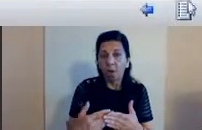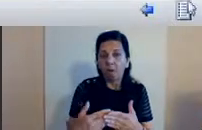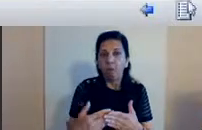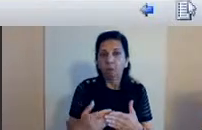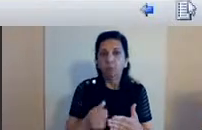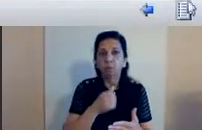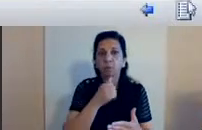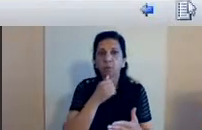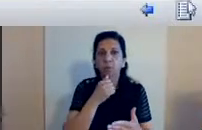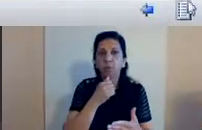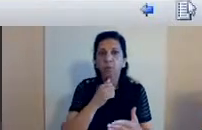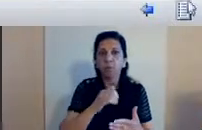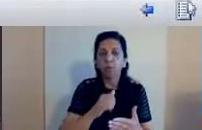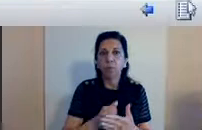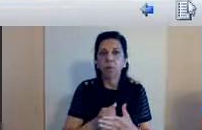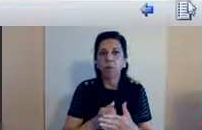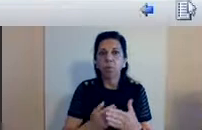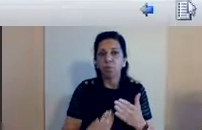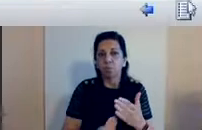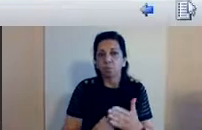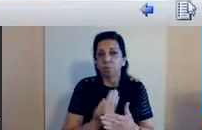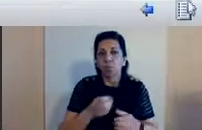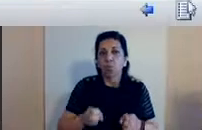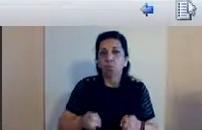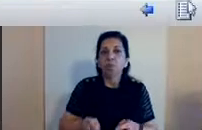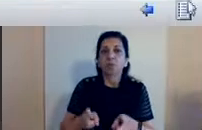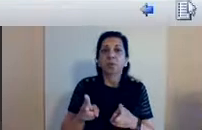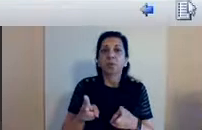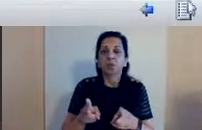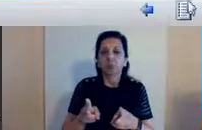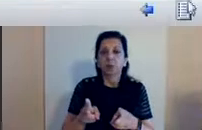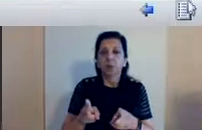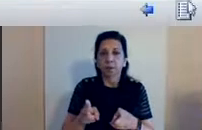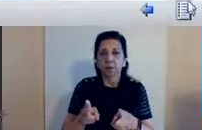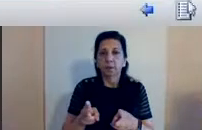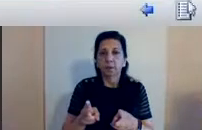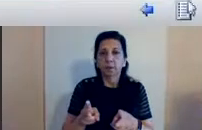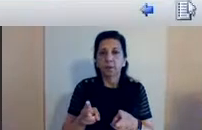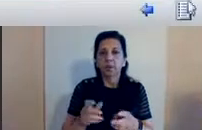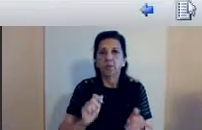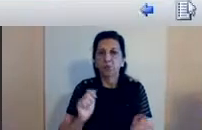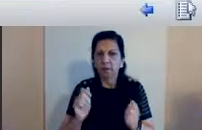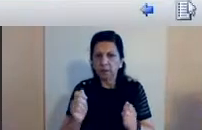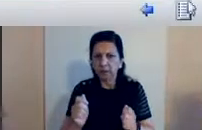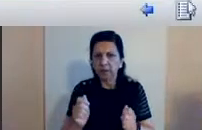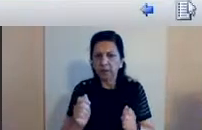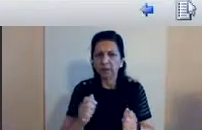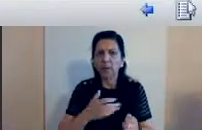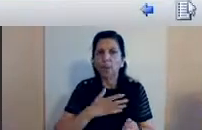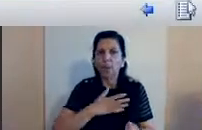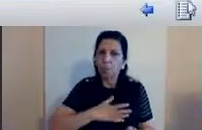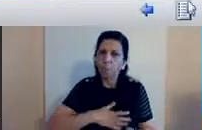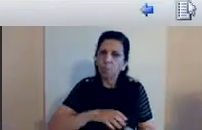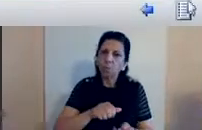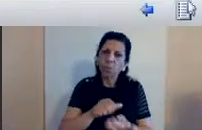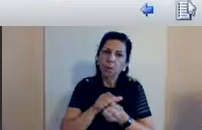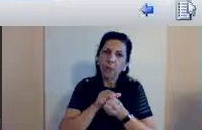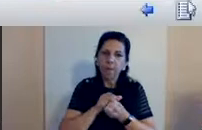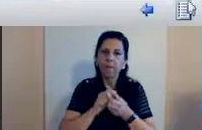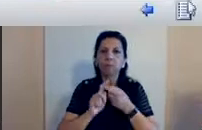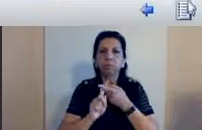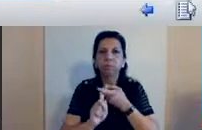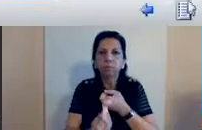respond, and we really want to keep those where they're of benefit. But also, this has been a challenging time for our